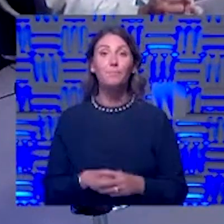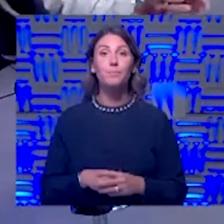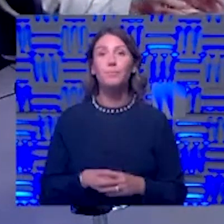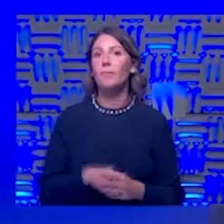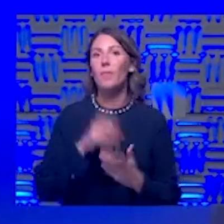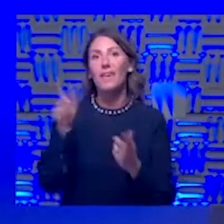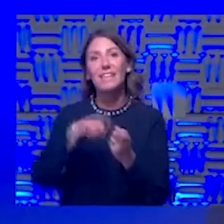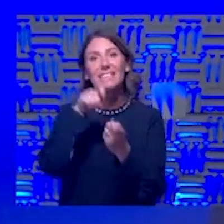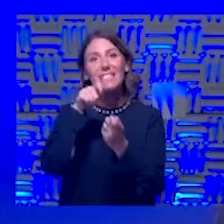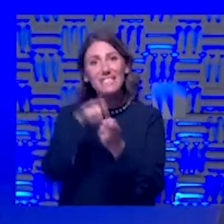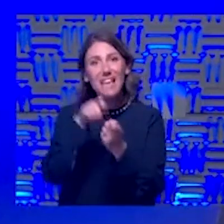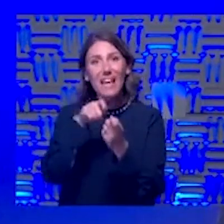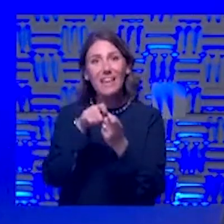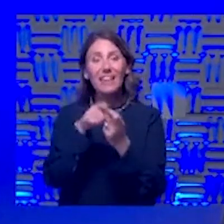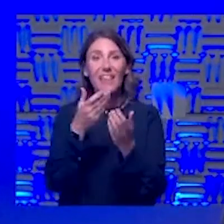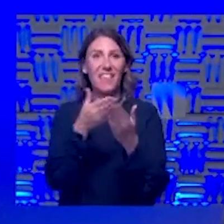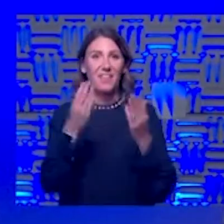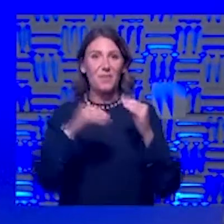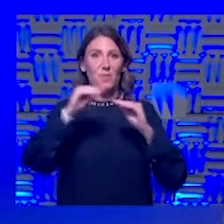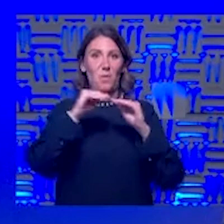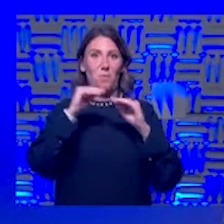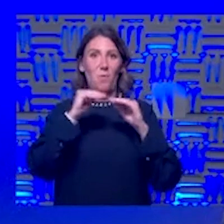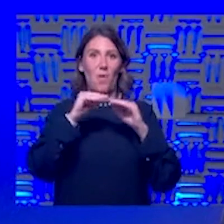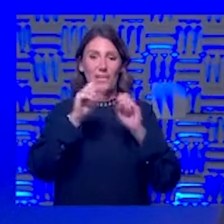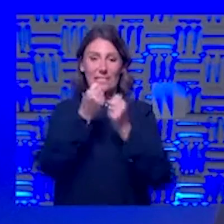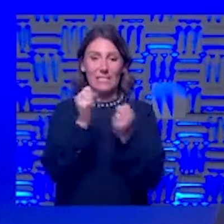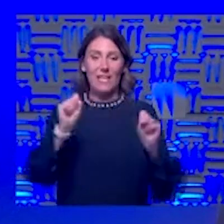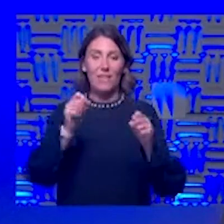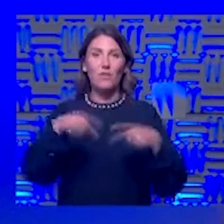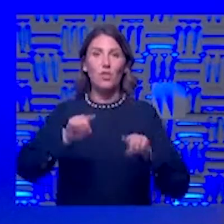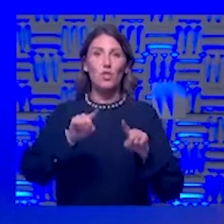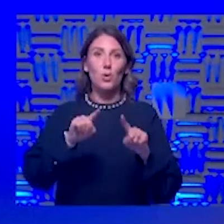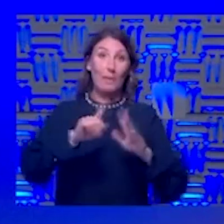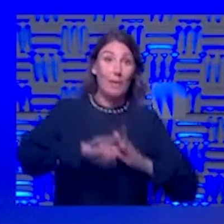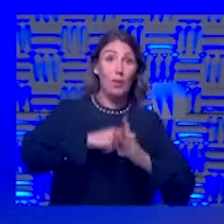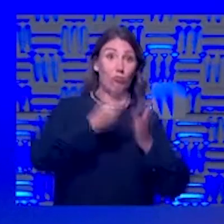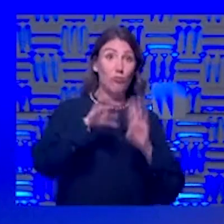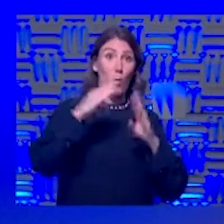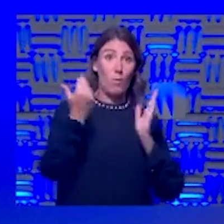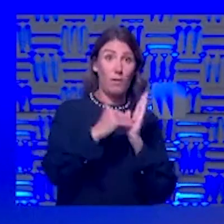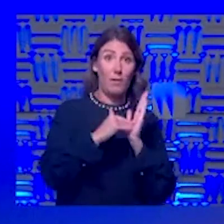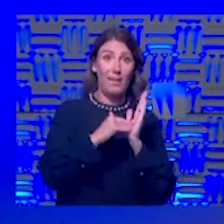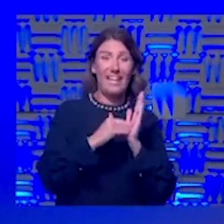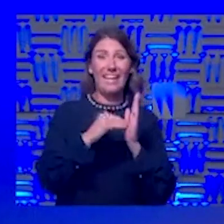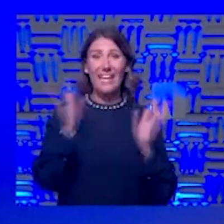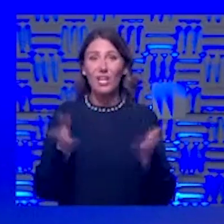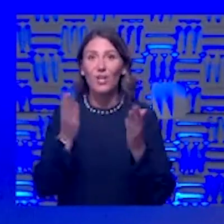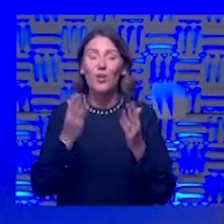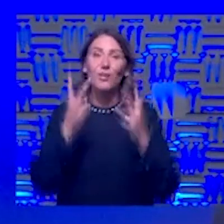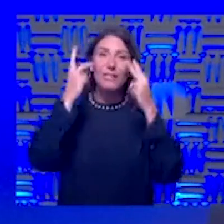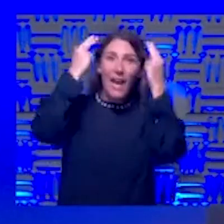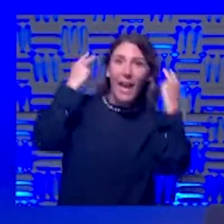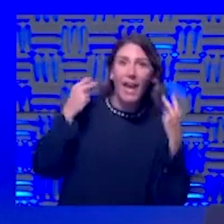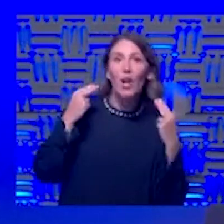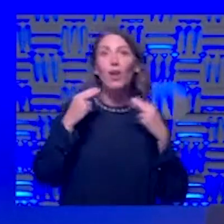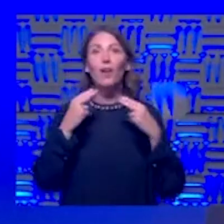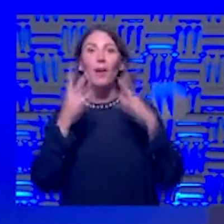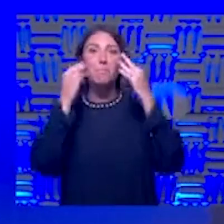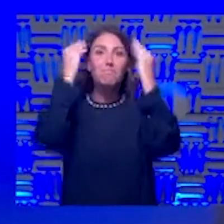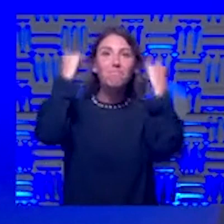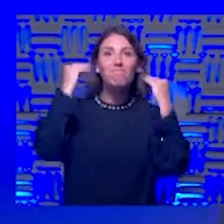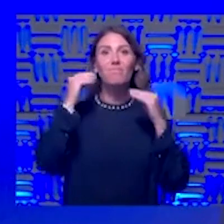exactly. I think things were much safer right at the reopening. And we encourage people, if you're going to get your hair cut, if you're going to go, do it now.